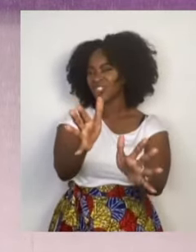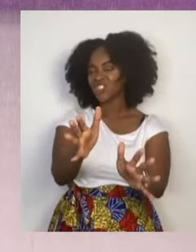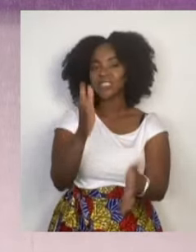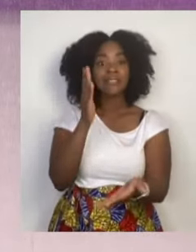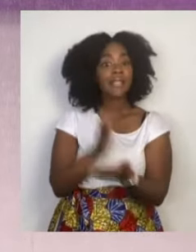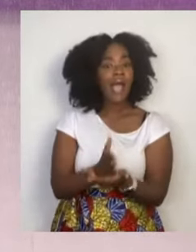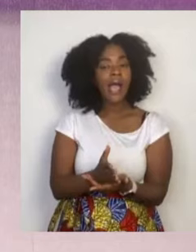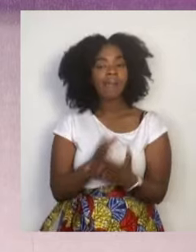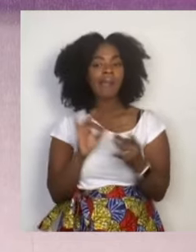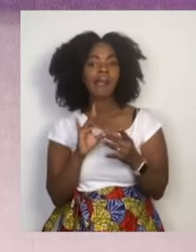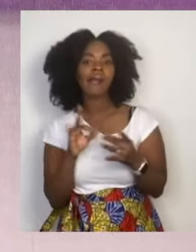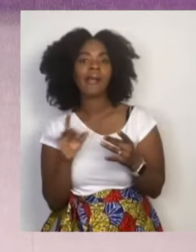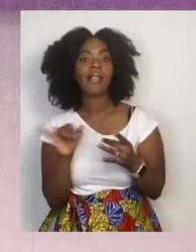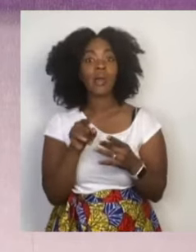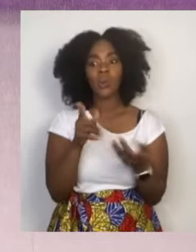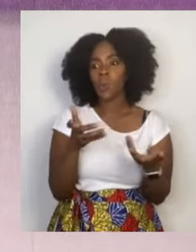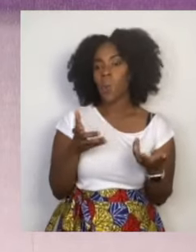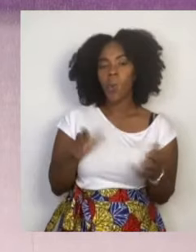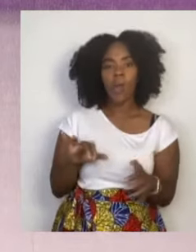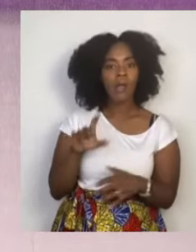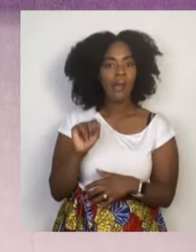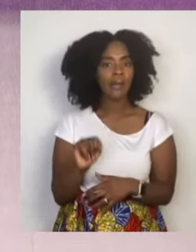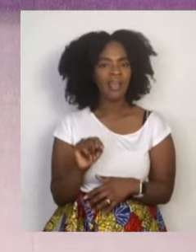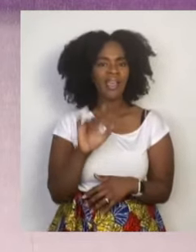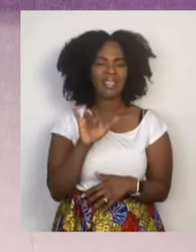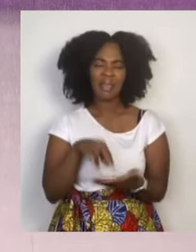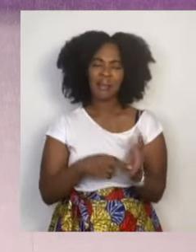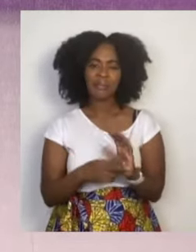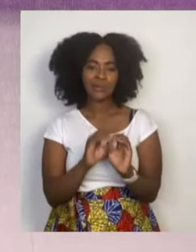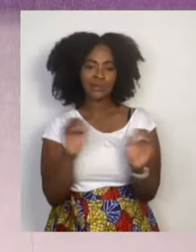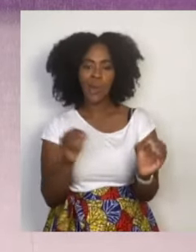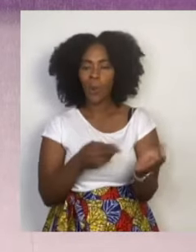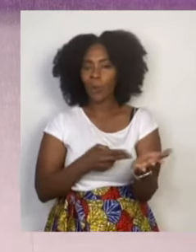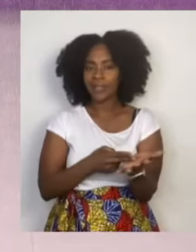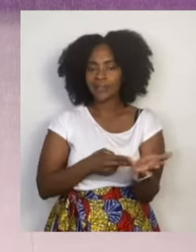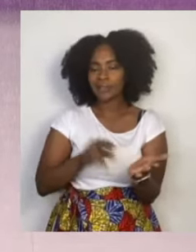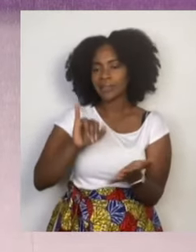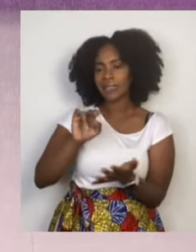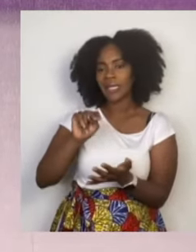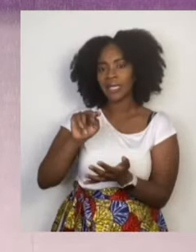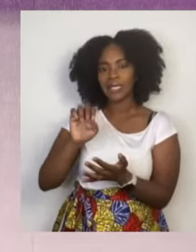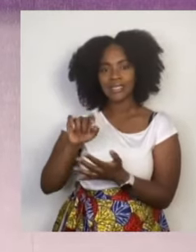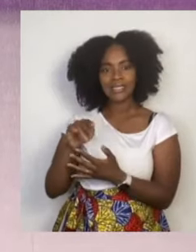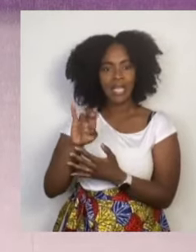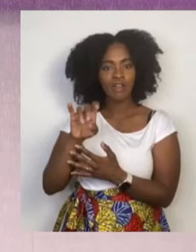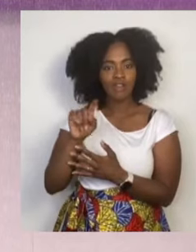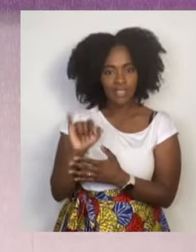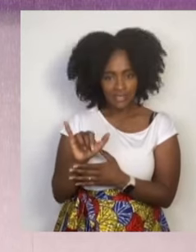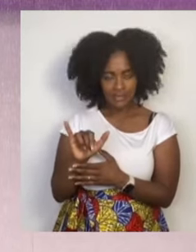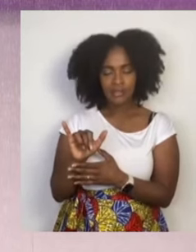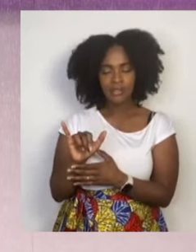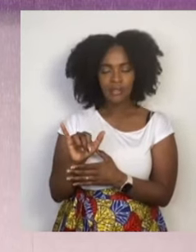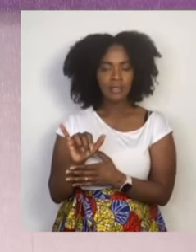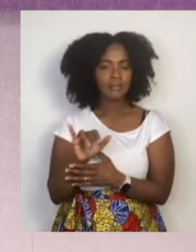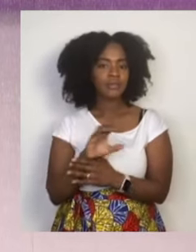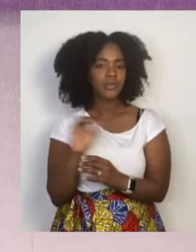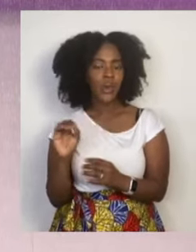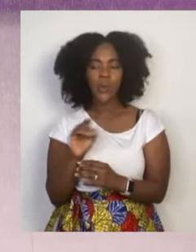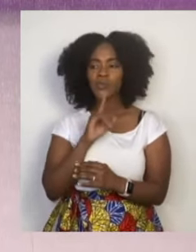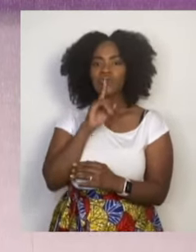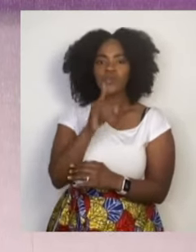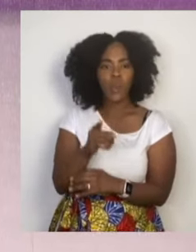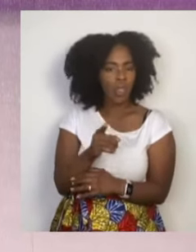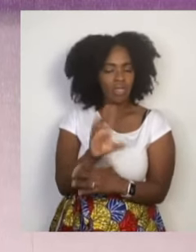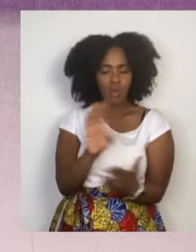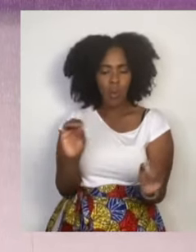integrity. It lacks authenticity. Just go on and admit that I want everything